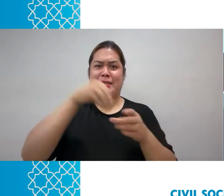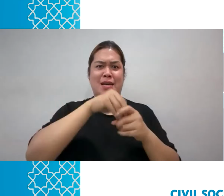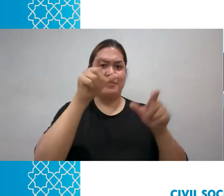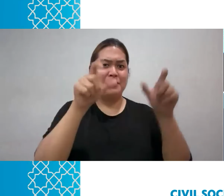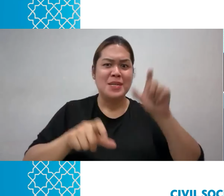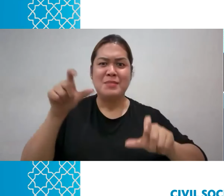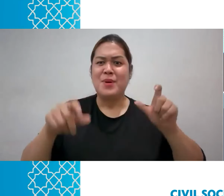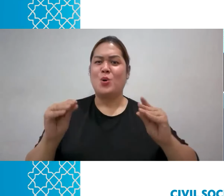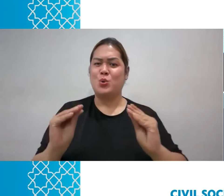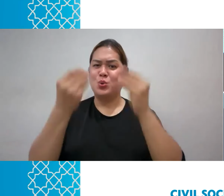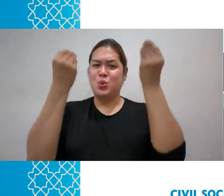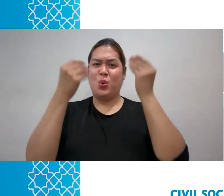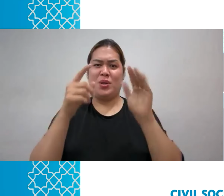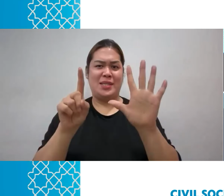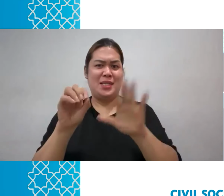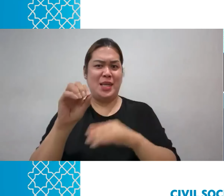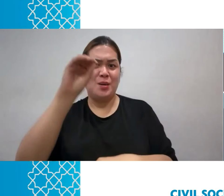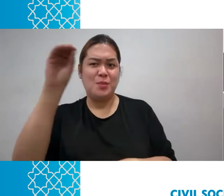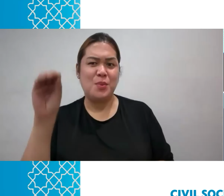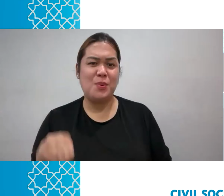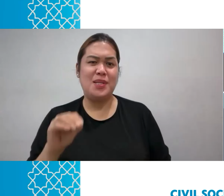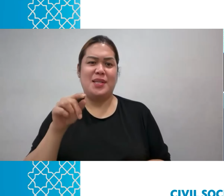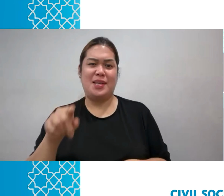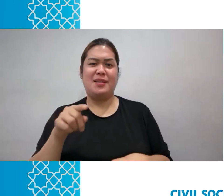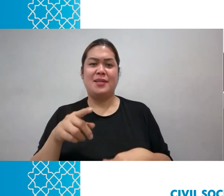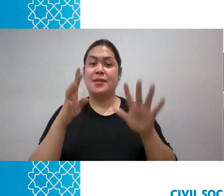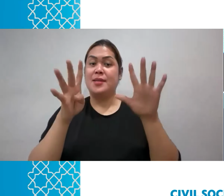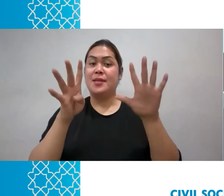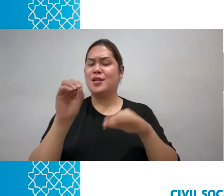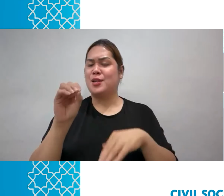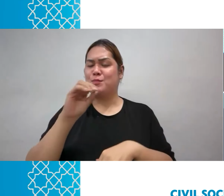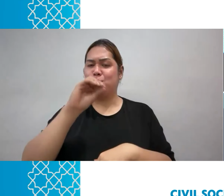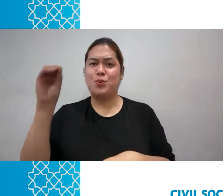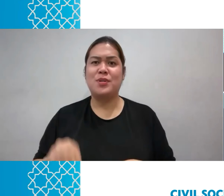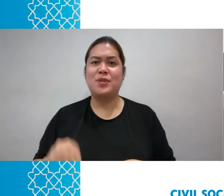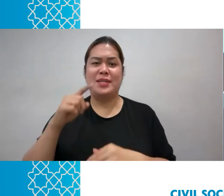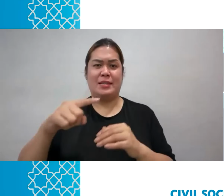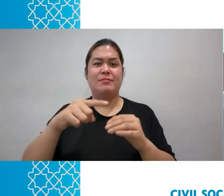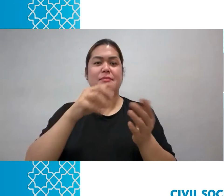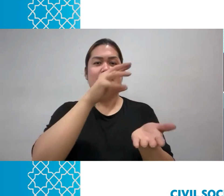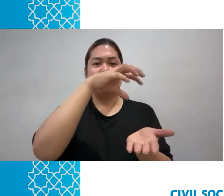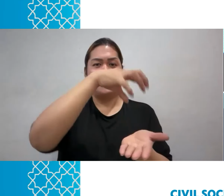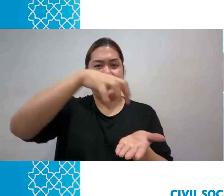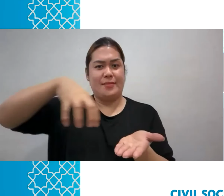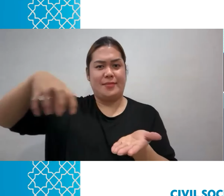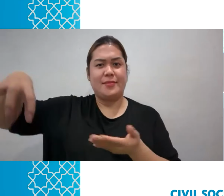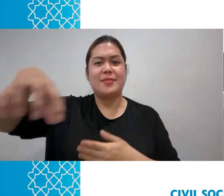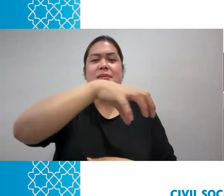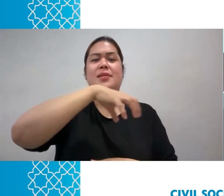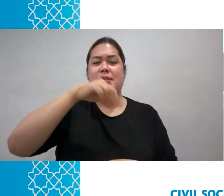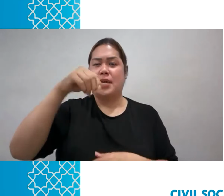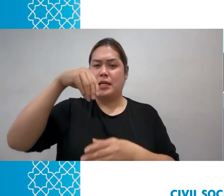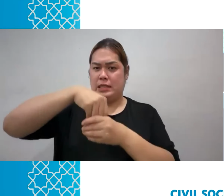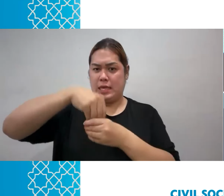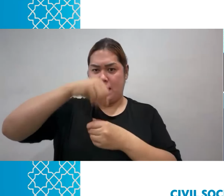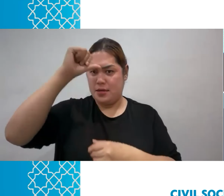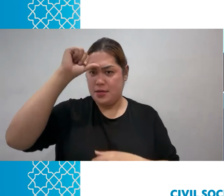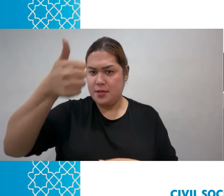to 90 plus cities in India. So it automatically picked up the momentum, the